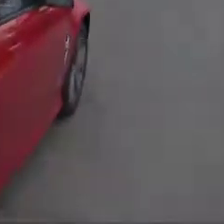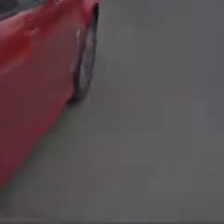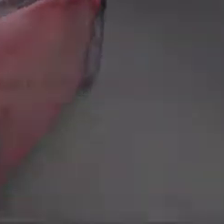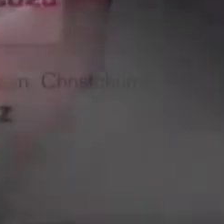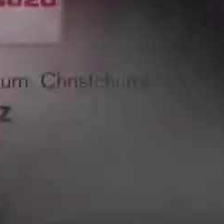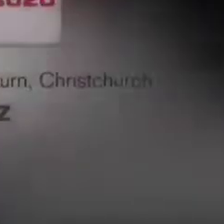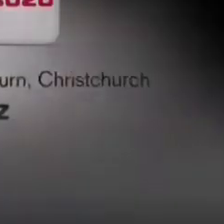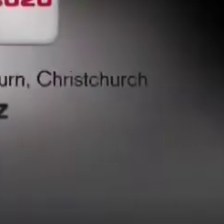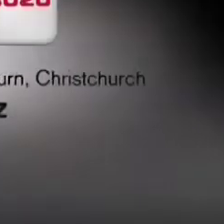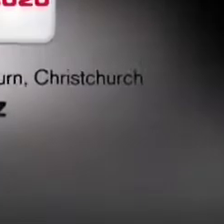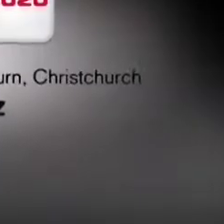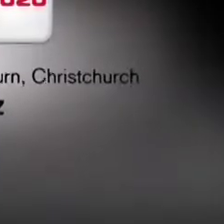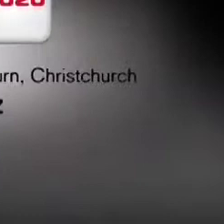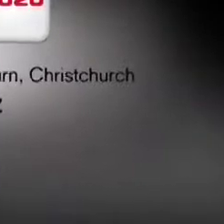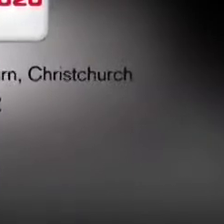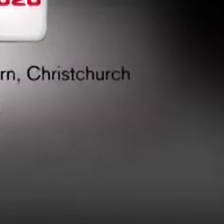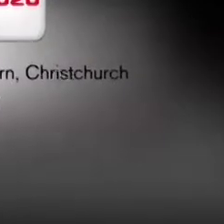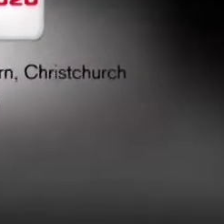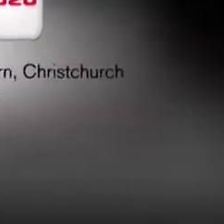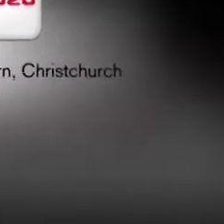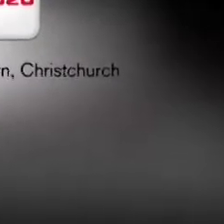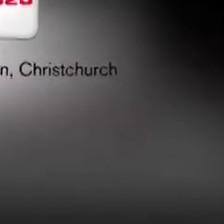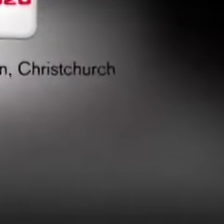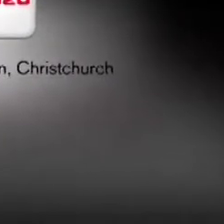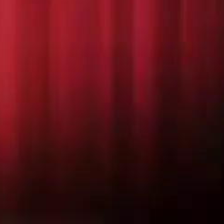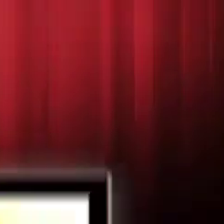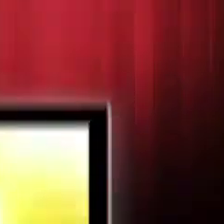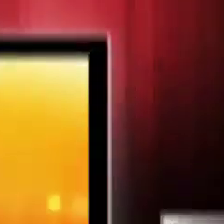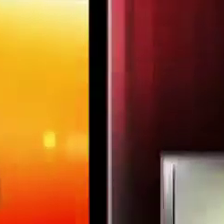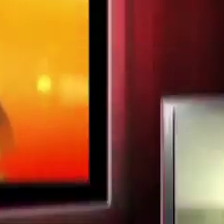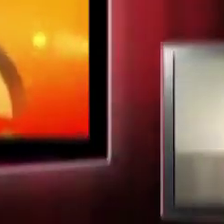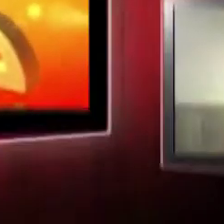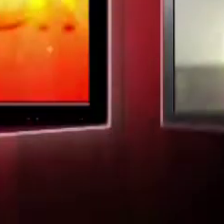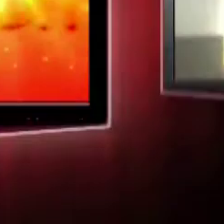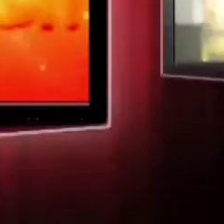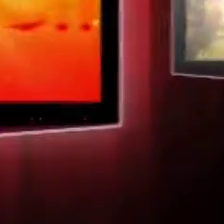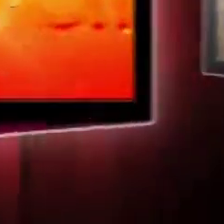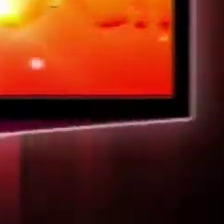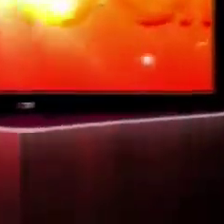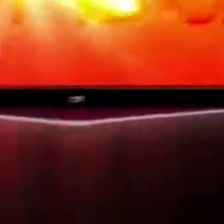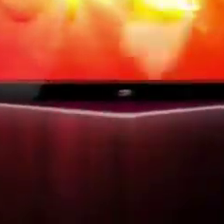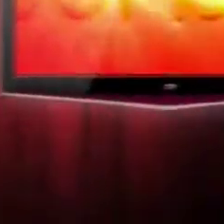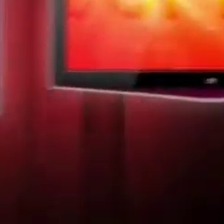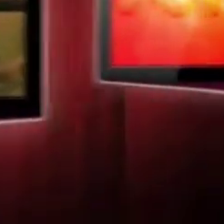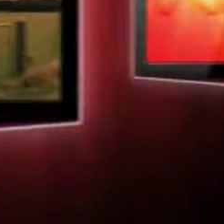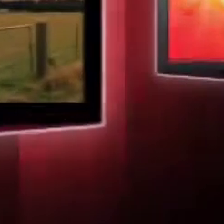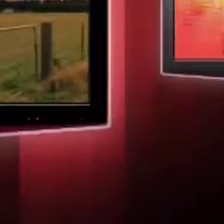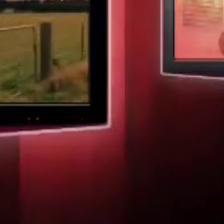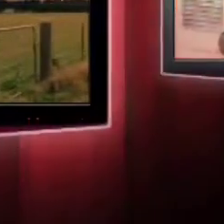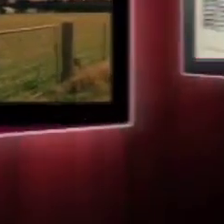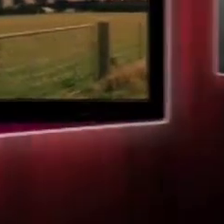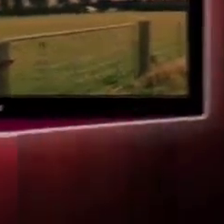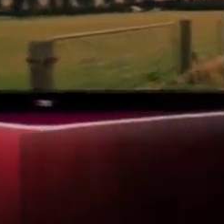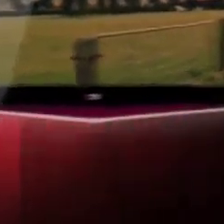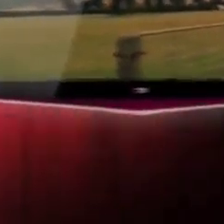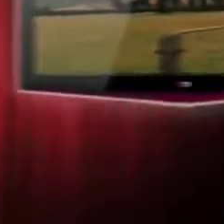Road, Sockburn, or online at blackwells.co.nz. Missed a show or want to watch it again? CTV